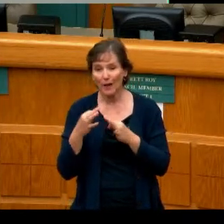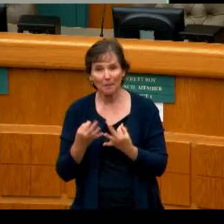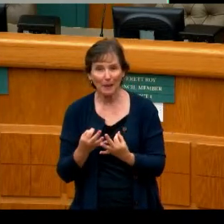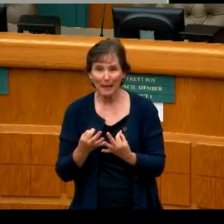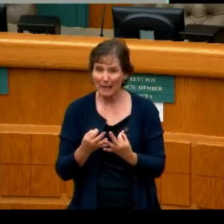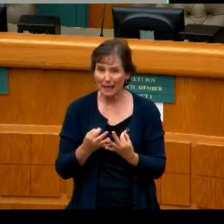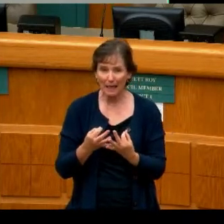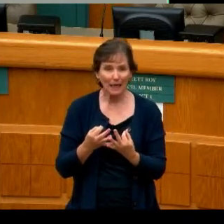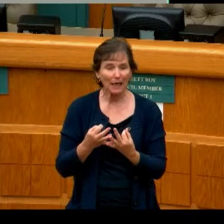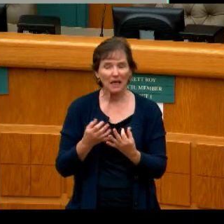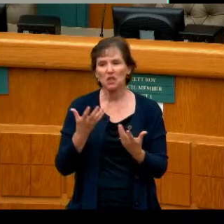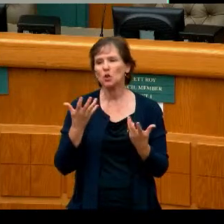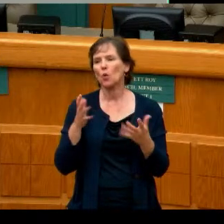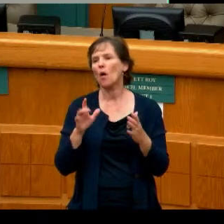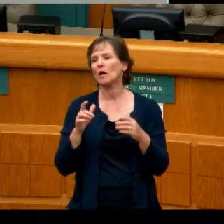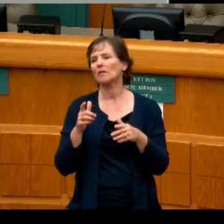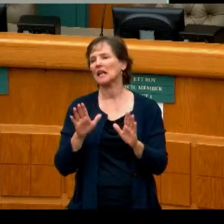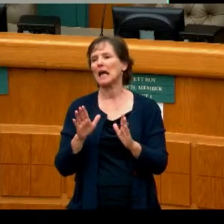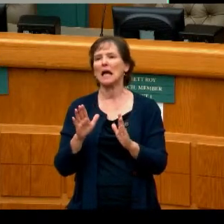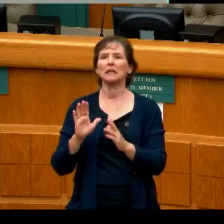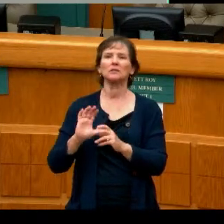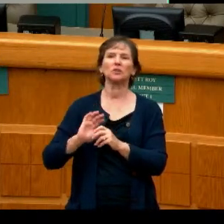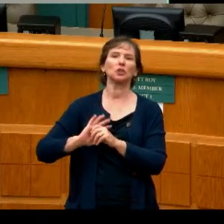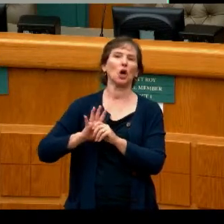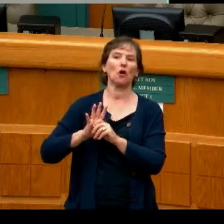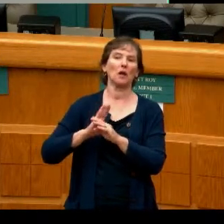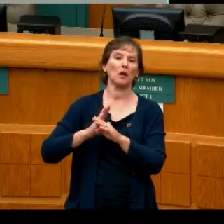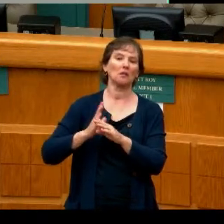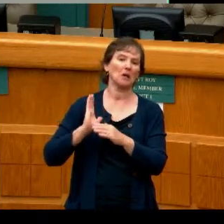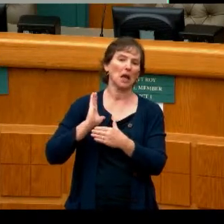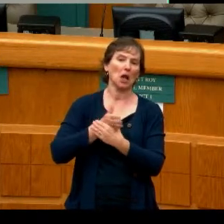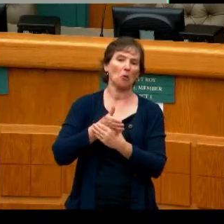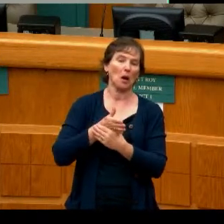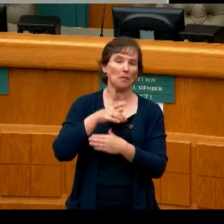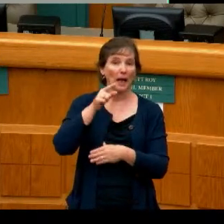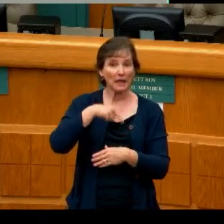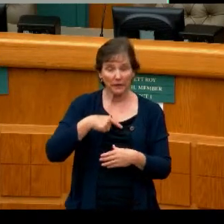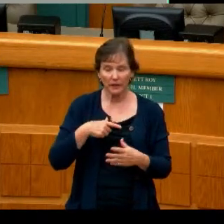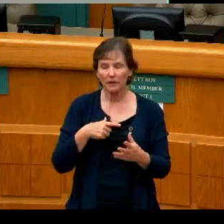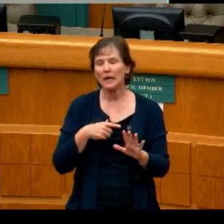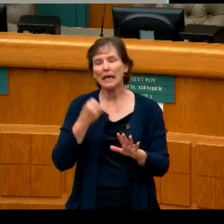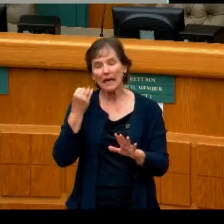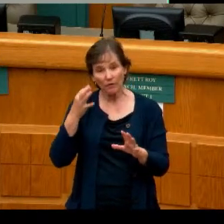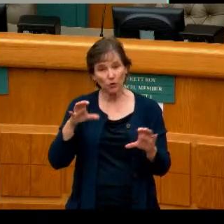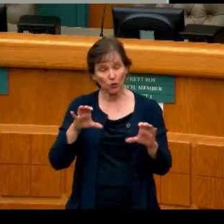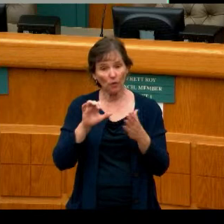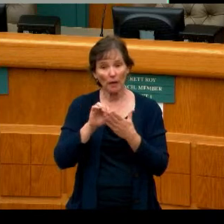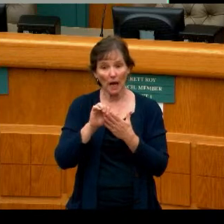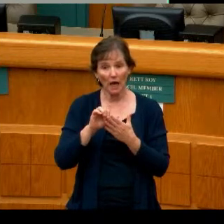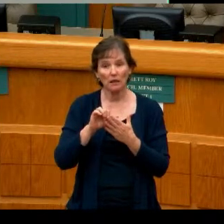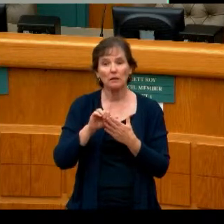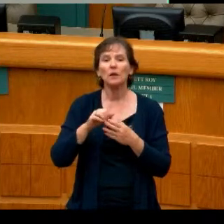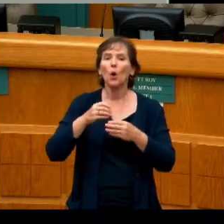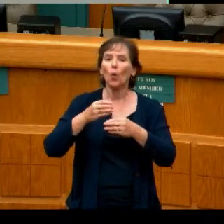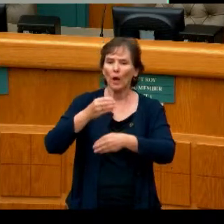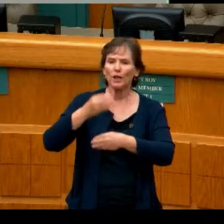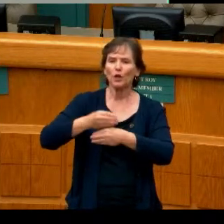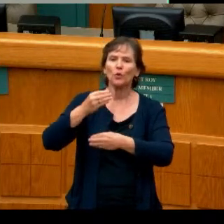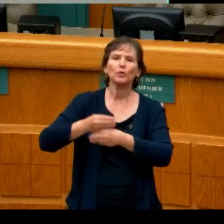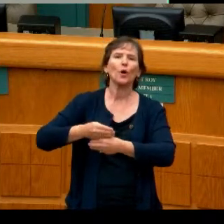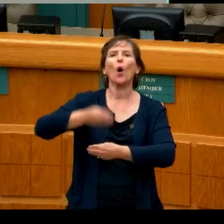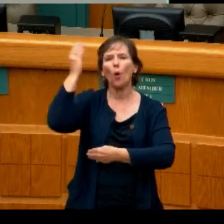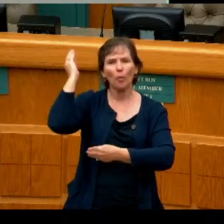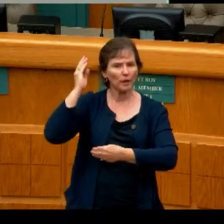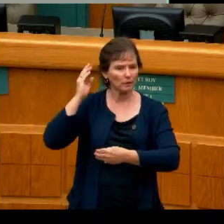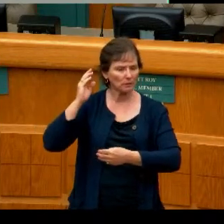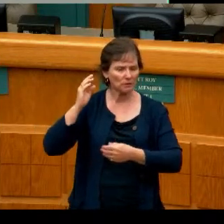going to keep it single family, and again, I know people that are having multi-family celebrations. They don't want to let COVID get in